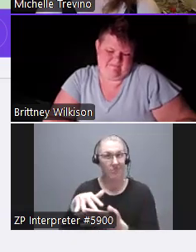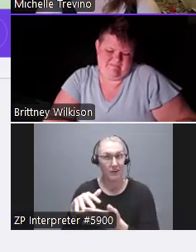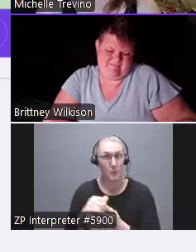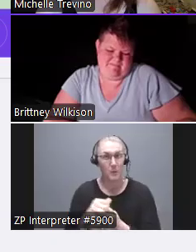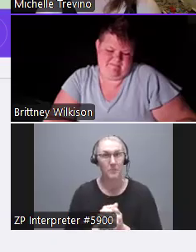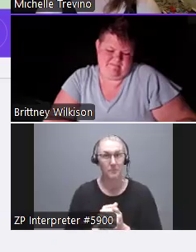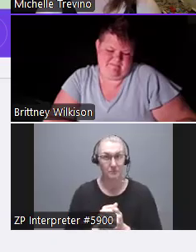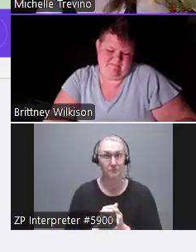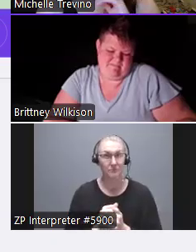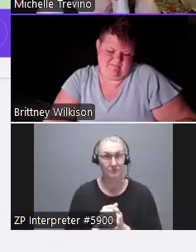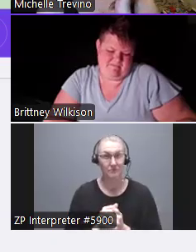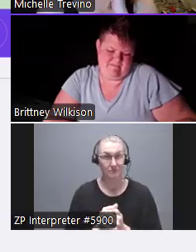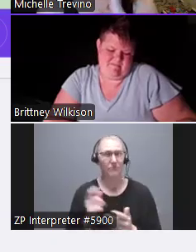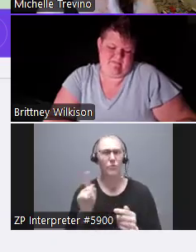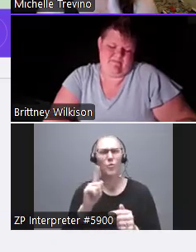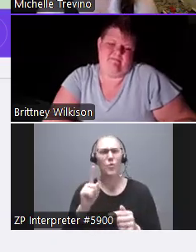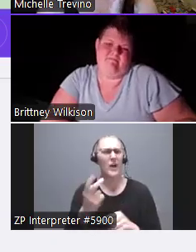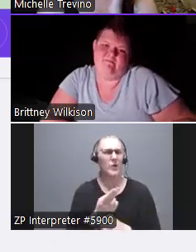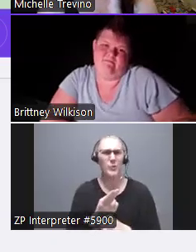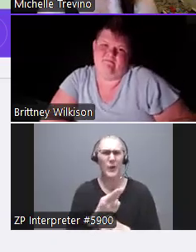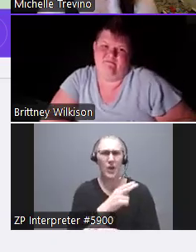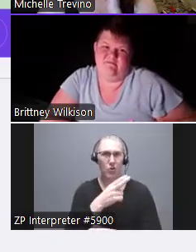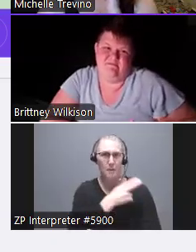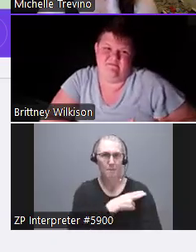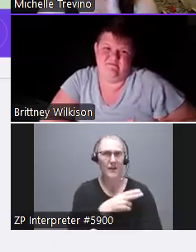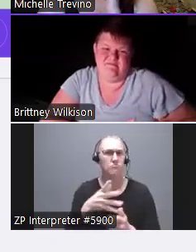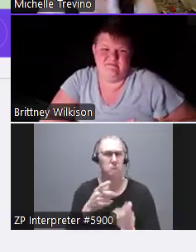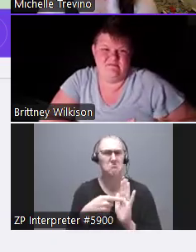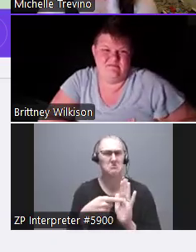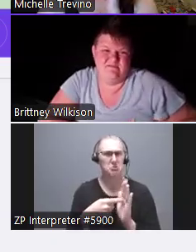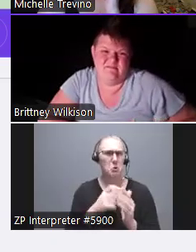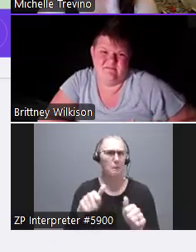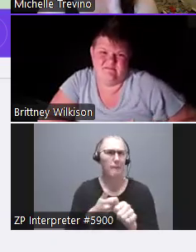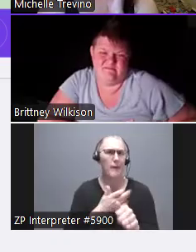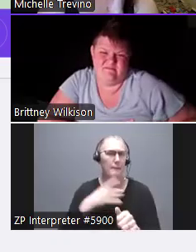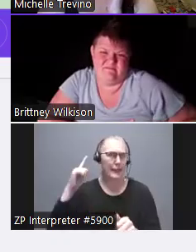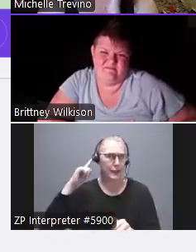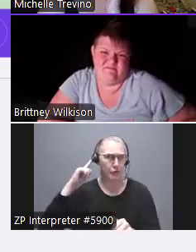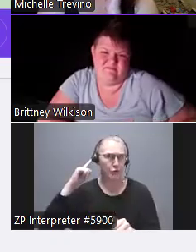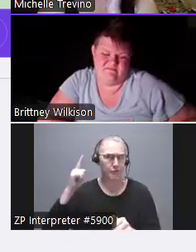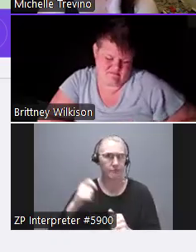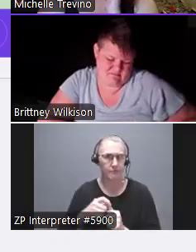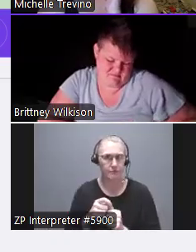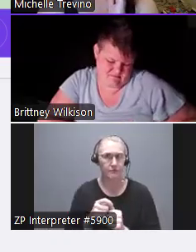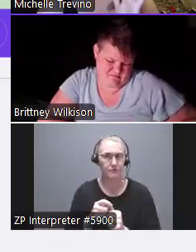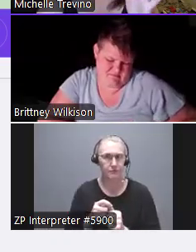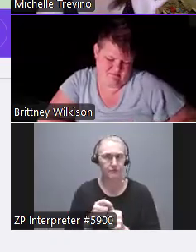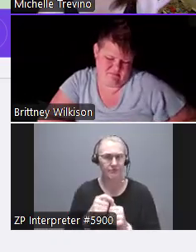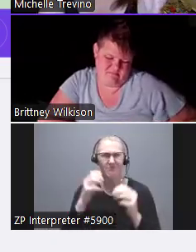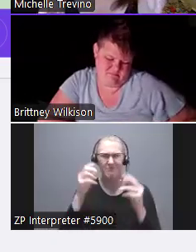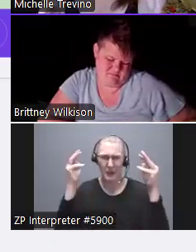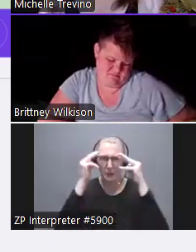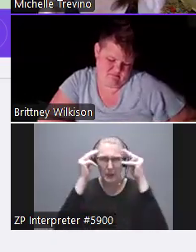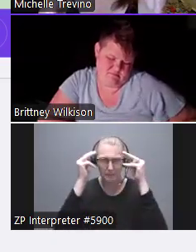Where to wear the patch. As I told y'all, I wear mine behind my ear because of the migraines that I get. If you